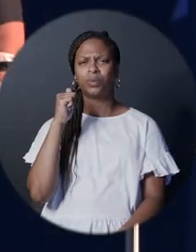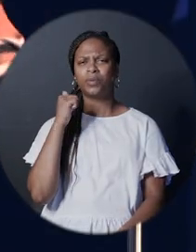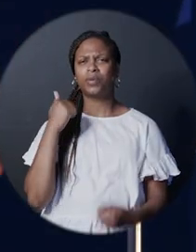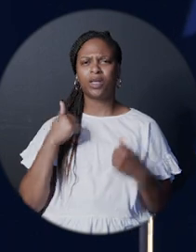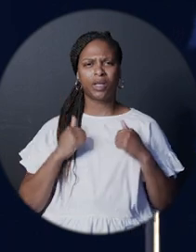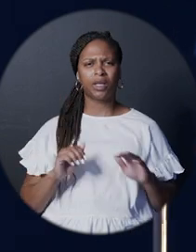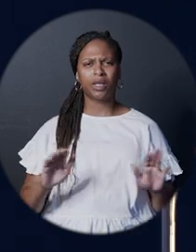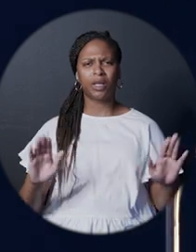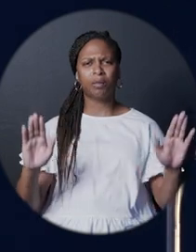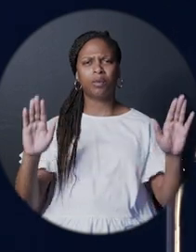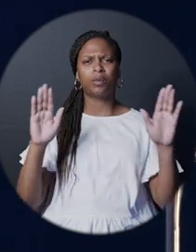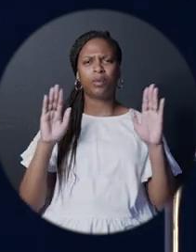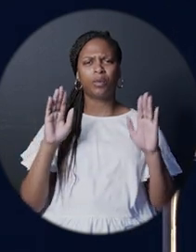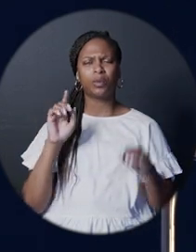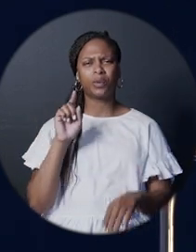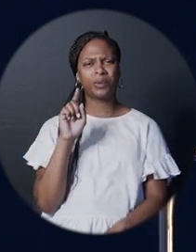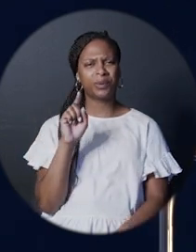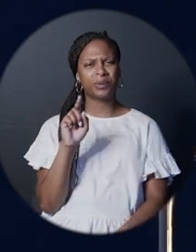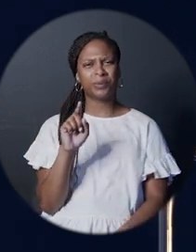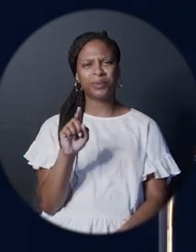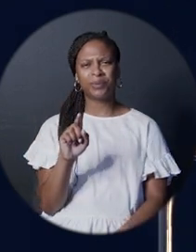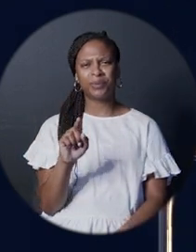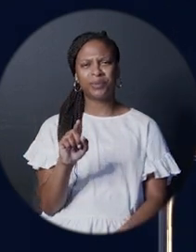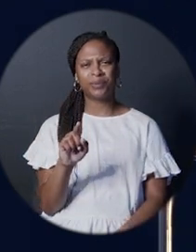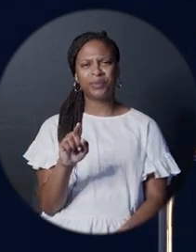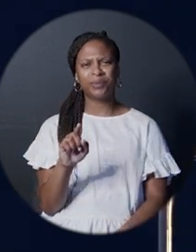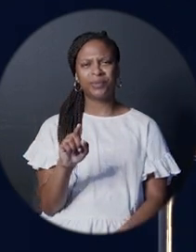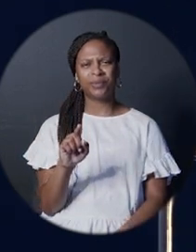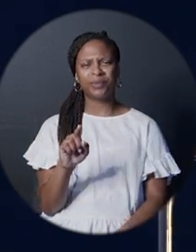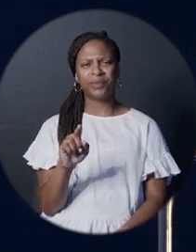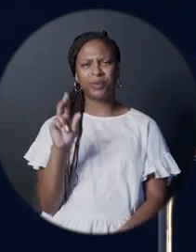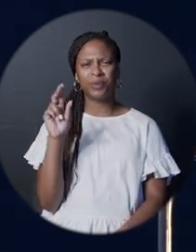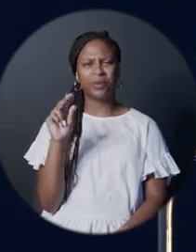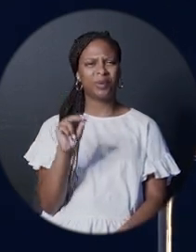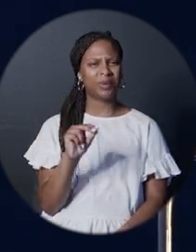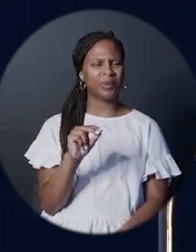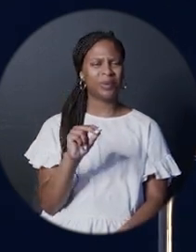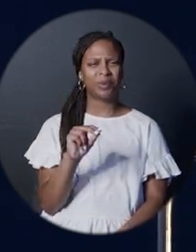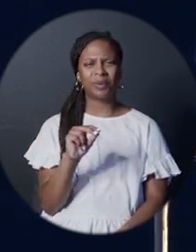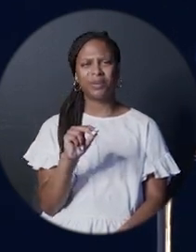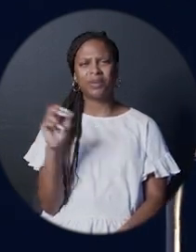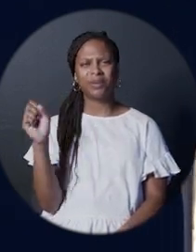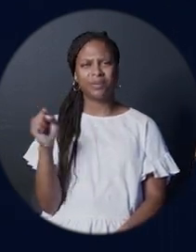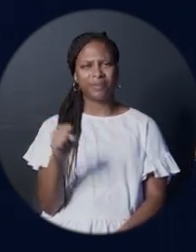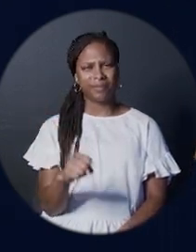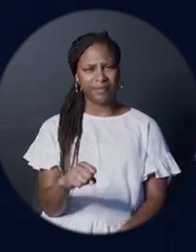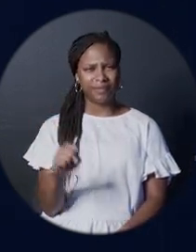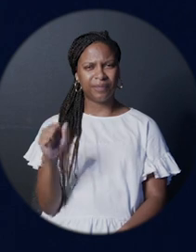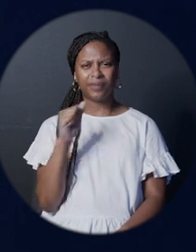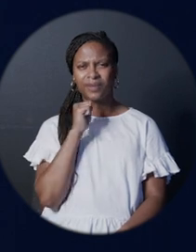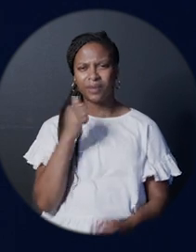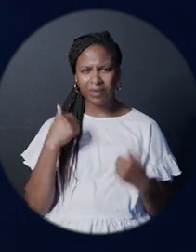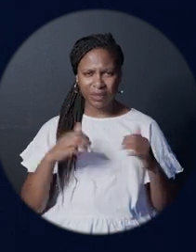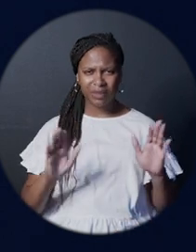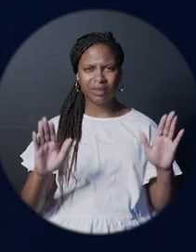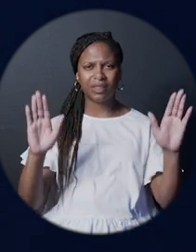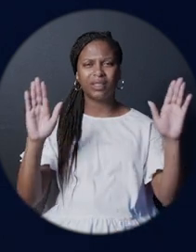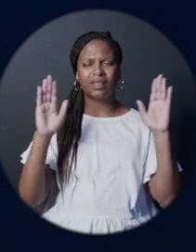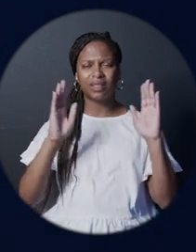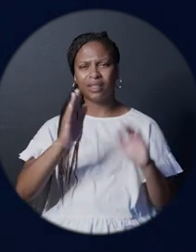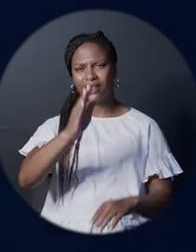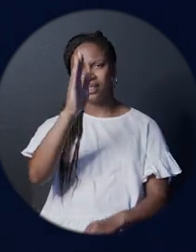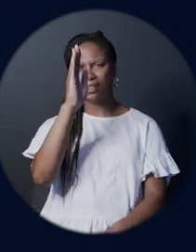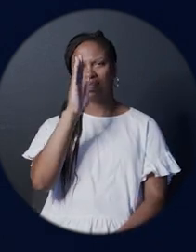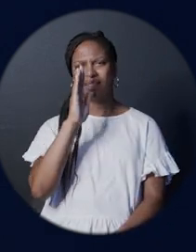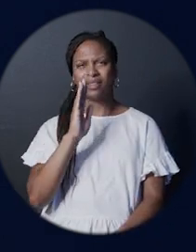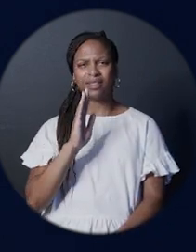'cause He won't give up on you. No, yeah.